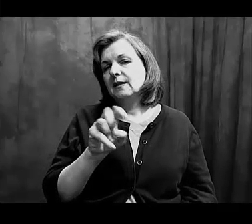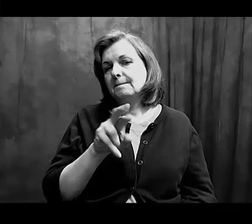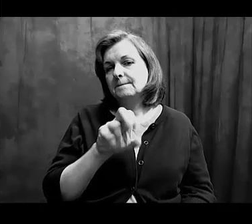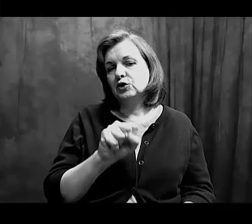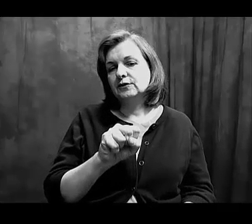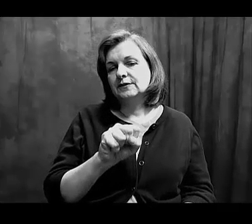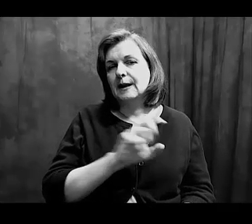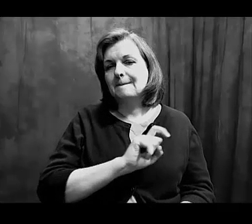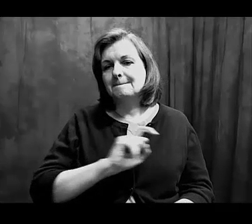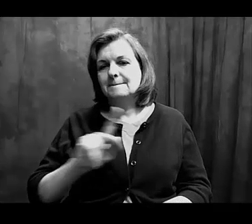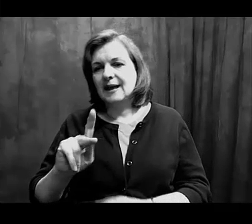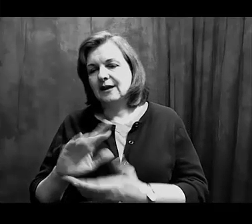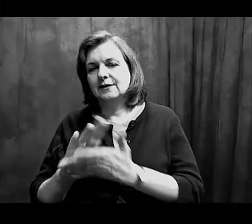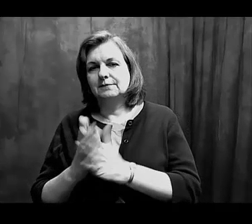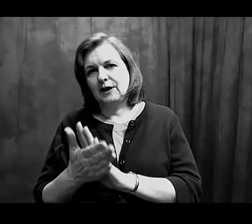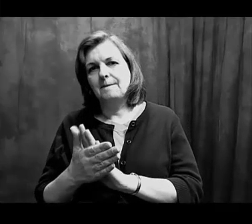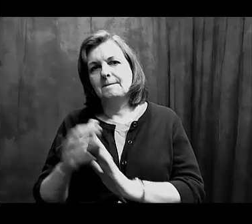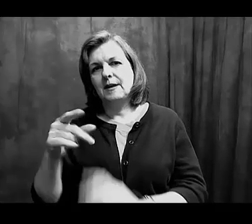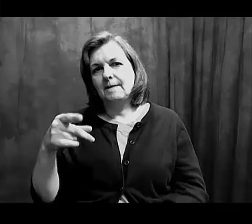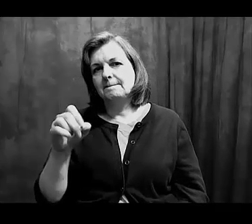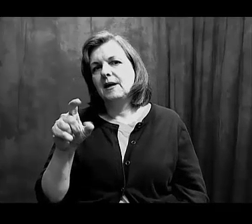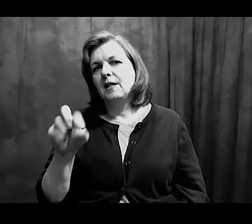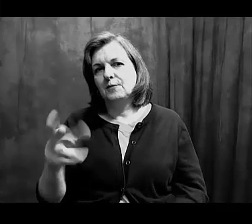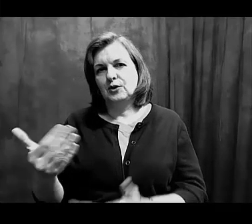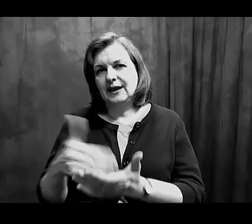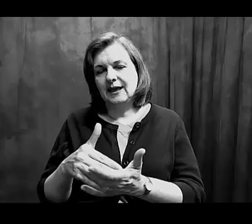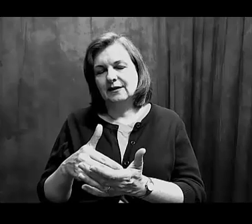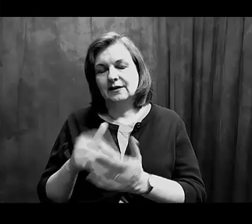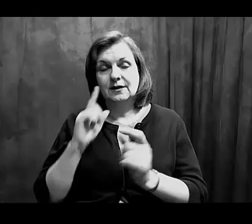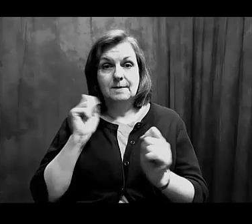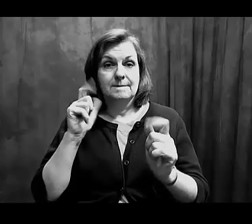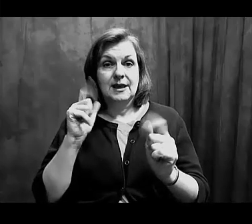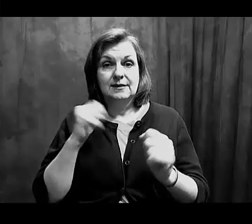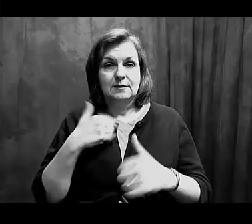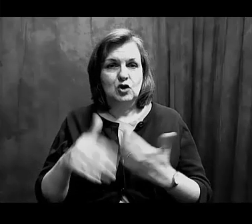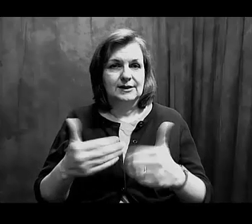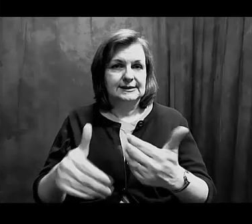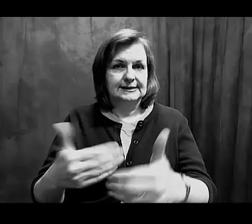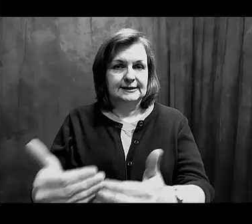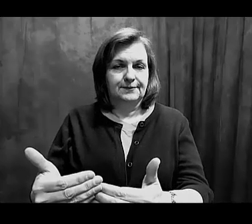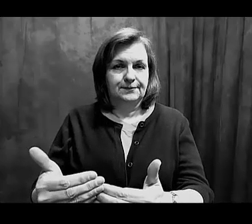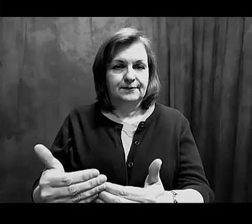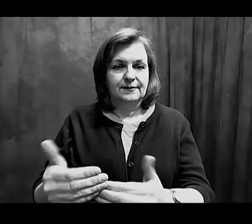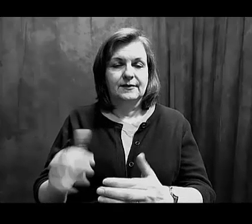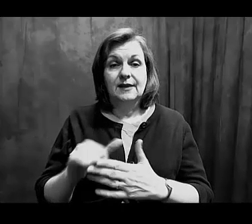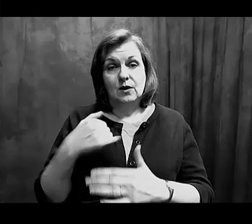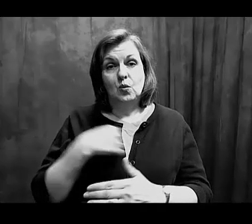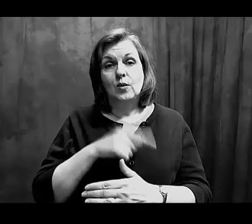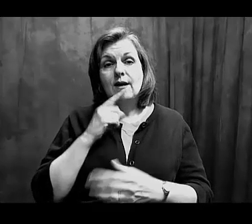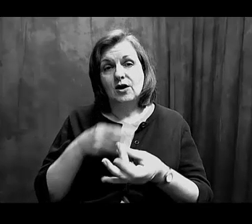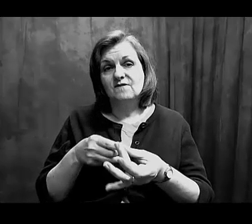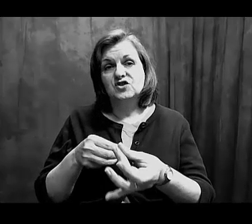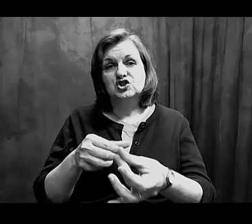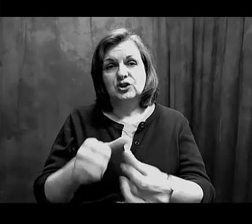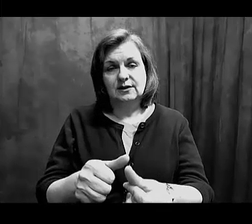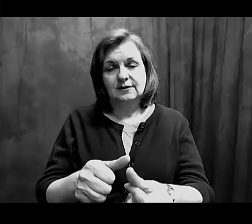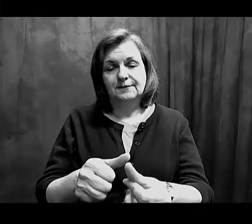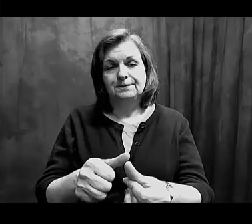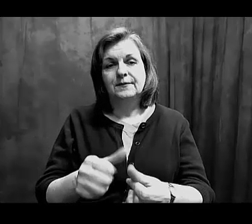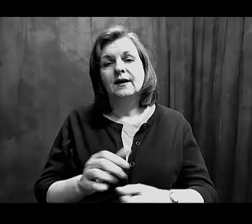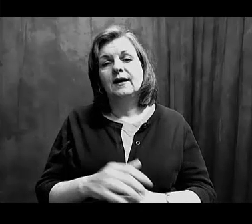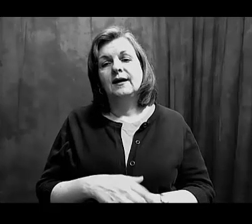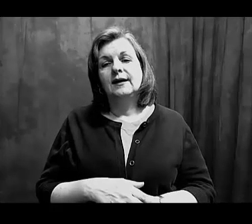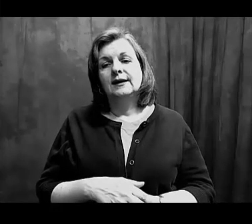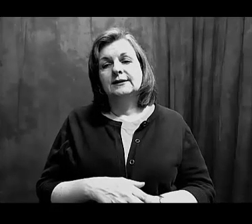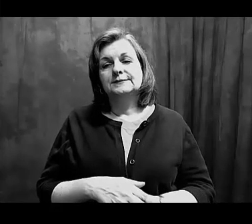energy from polymers back into polymers in you, is really pretty amazing,